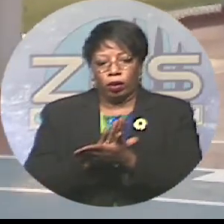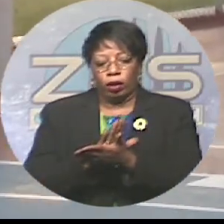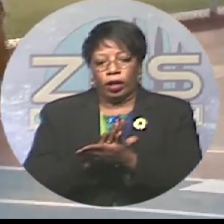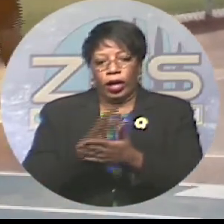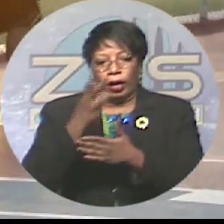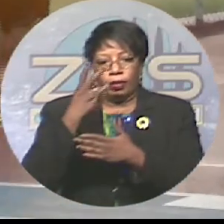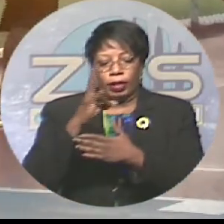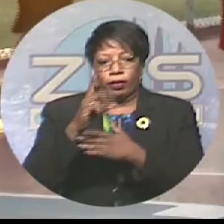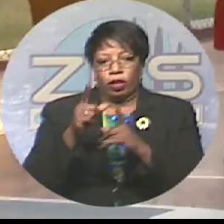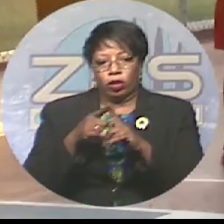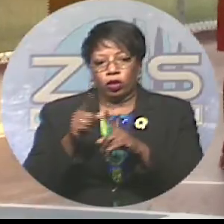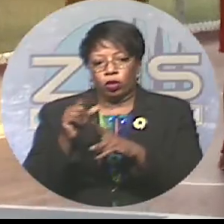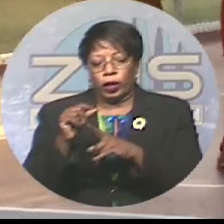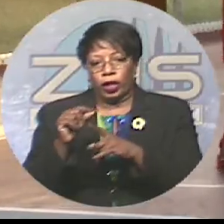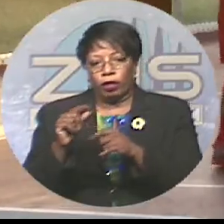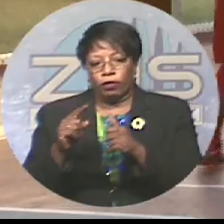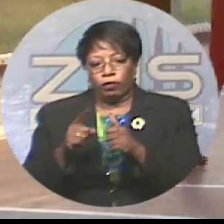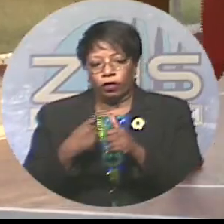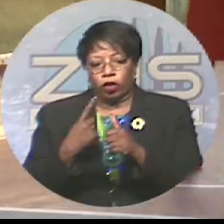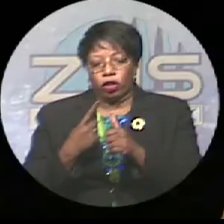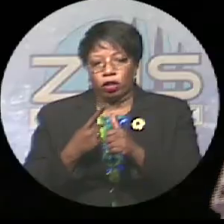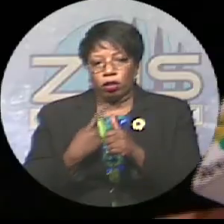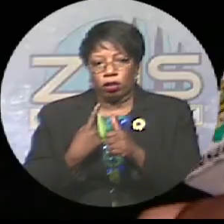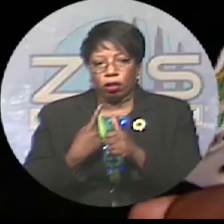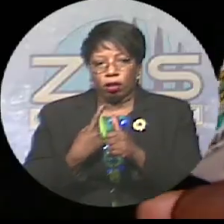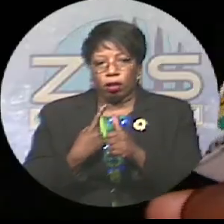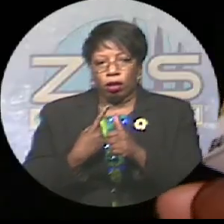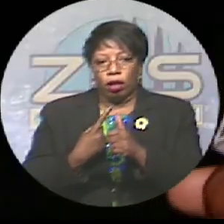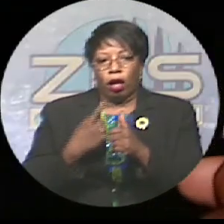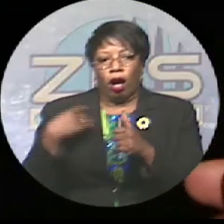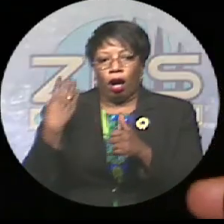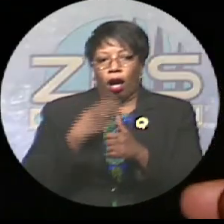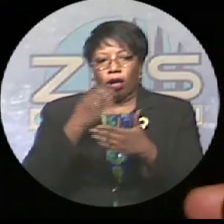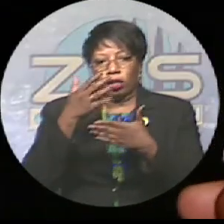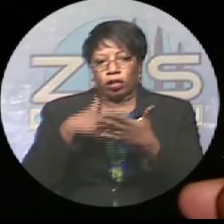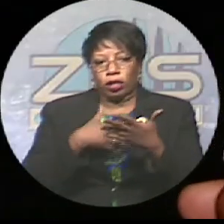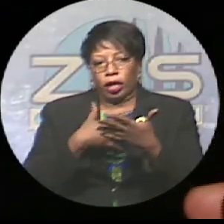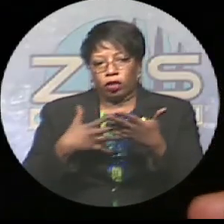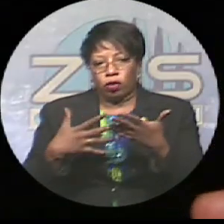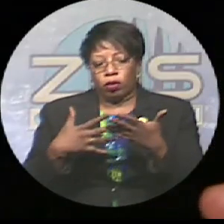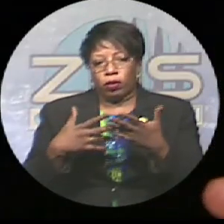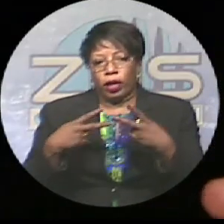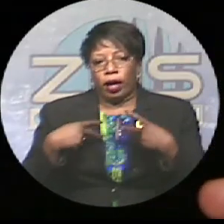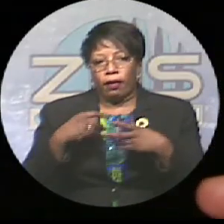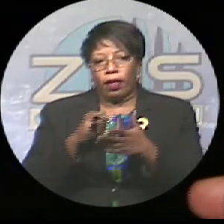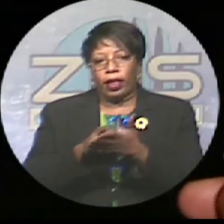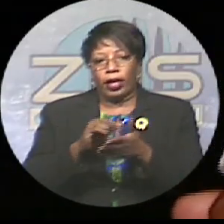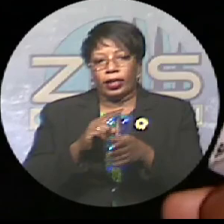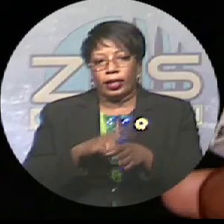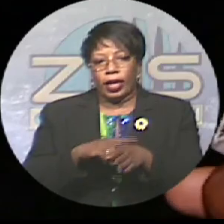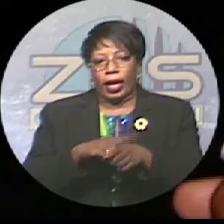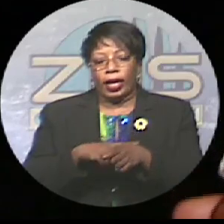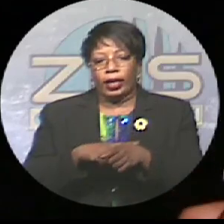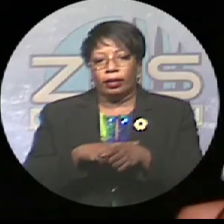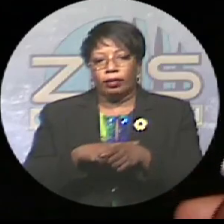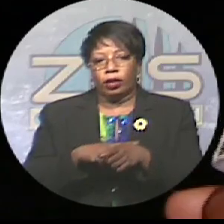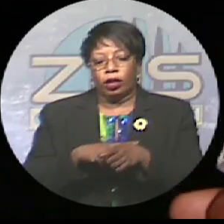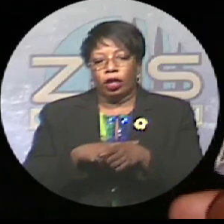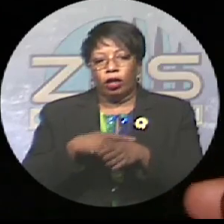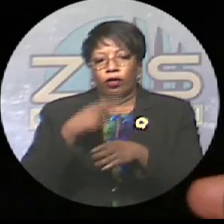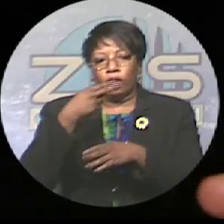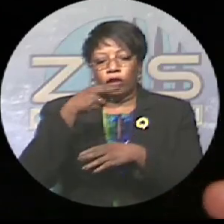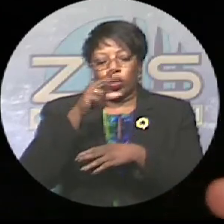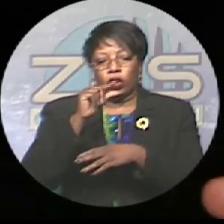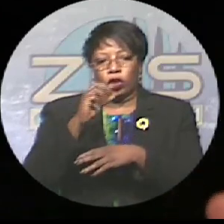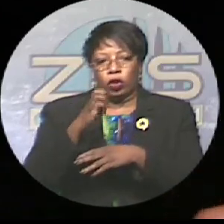17th to the 21st. Actually, on our schedule, we have taken that time off too. Also for Hugh Campbell, we have taken a